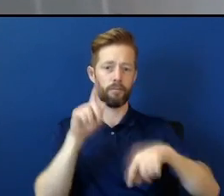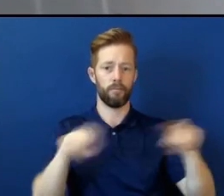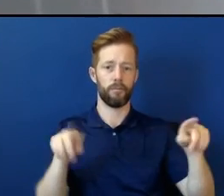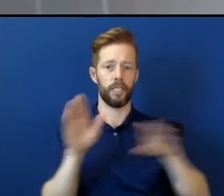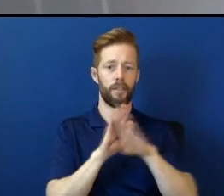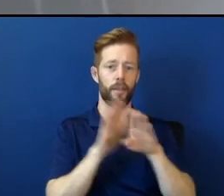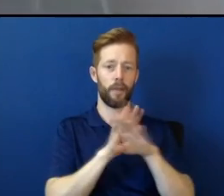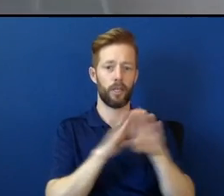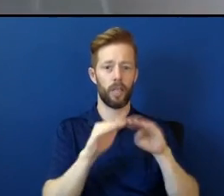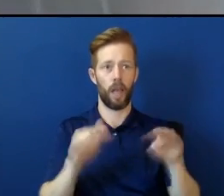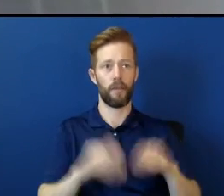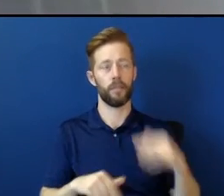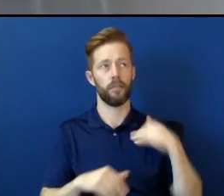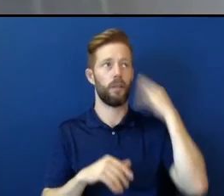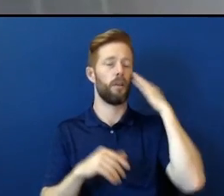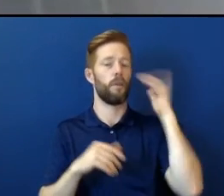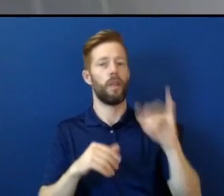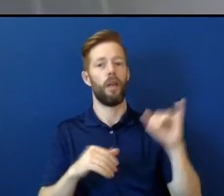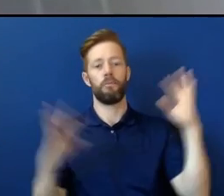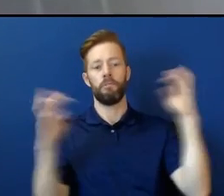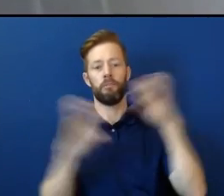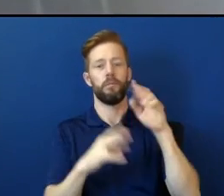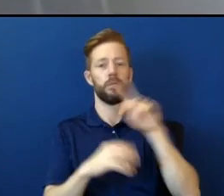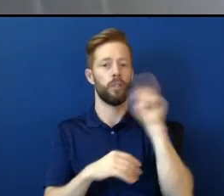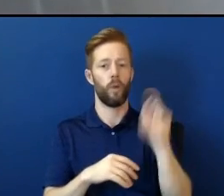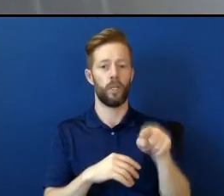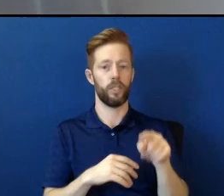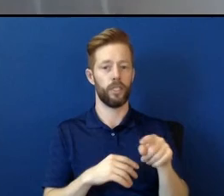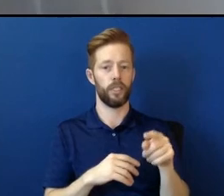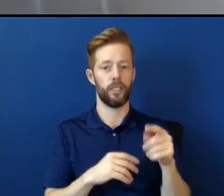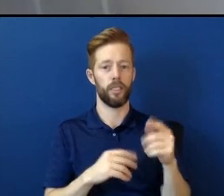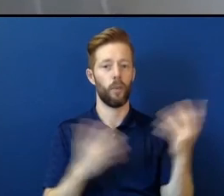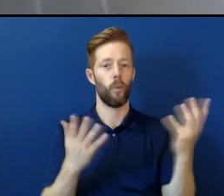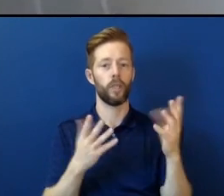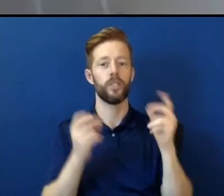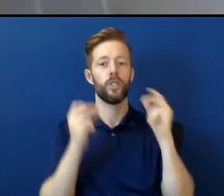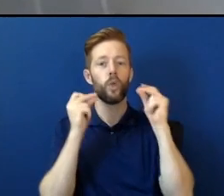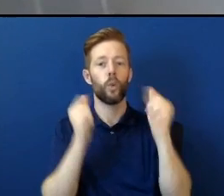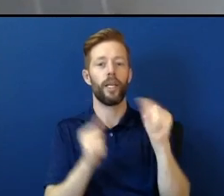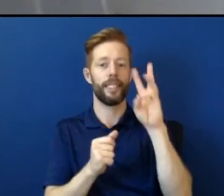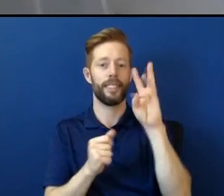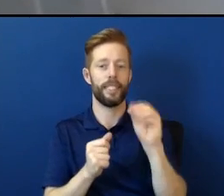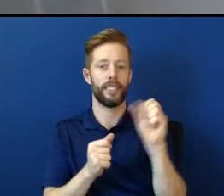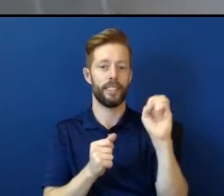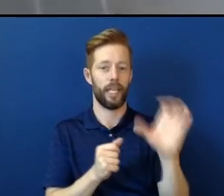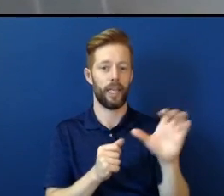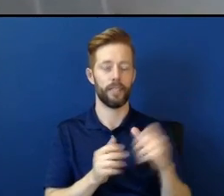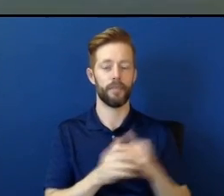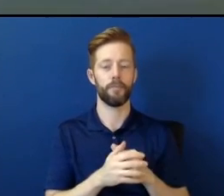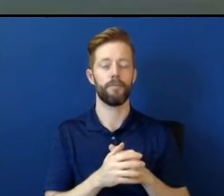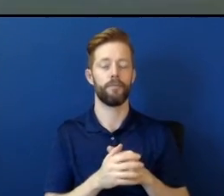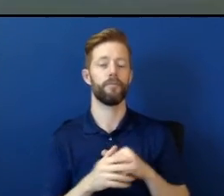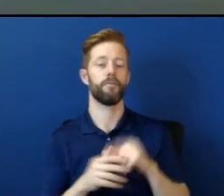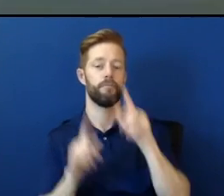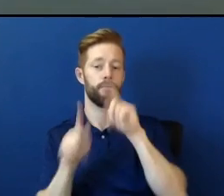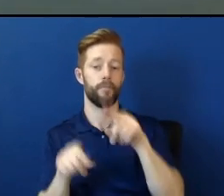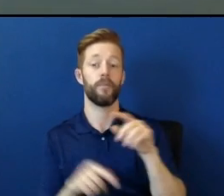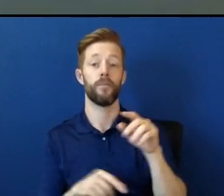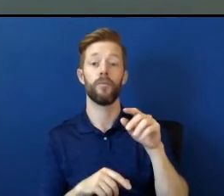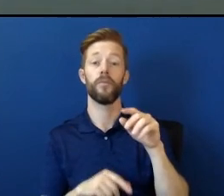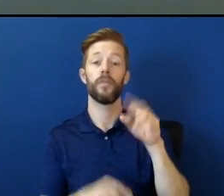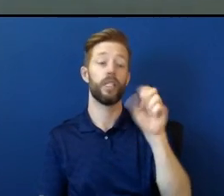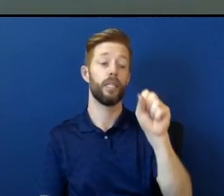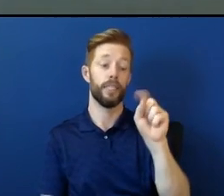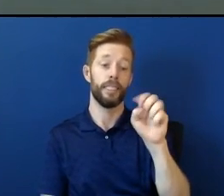levels. And I know there's probably so many levels to that question, so maybe what's our quick 60-second take? The 60-second take is